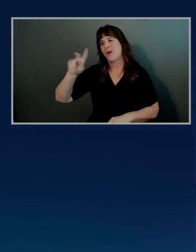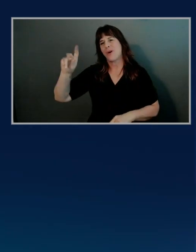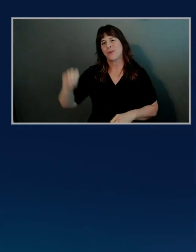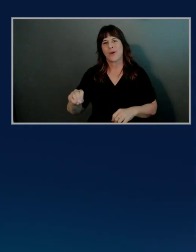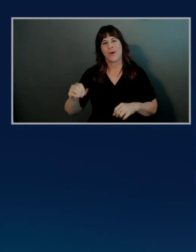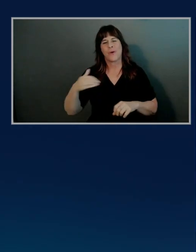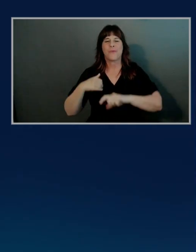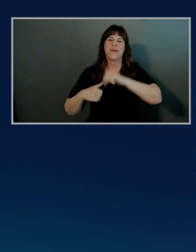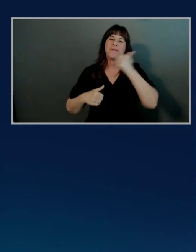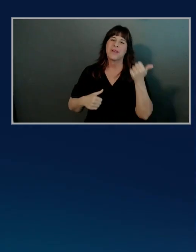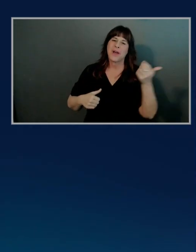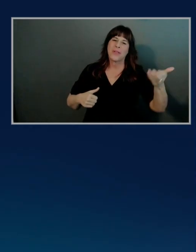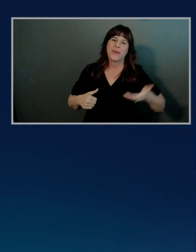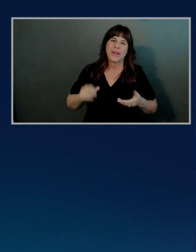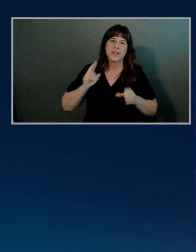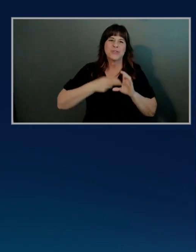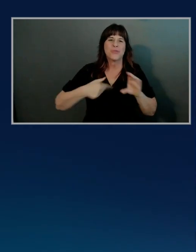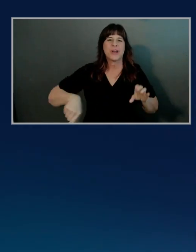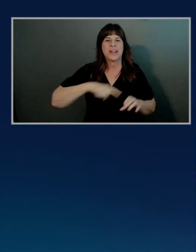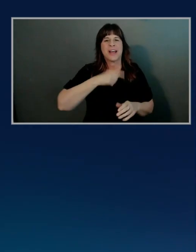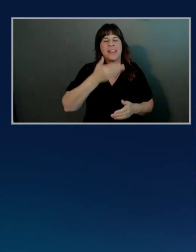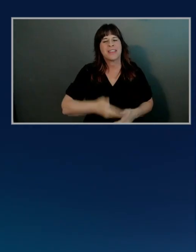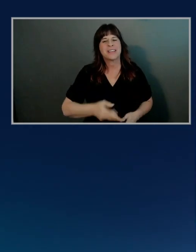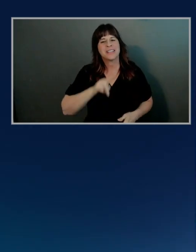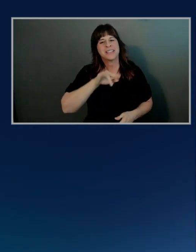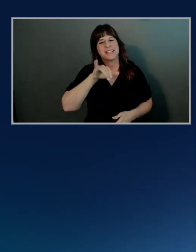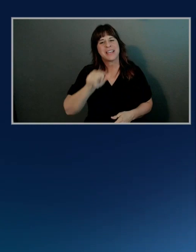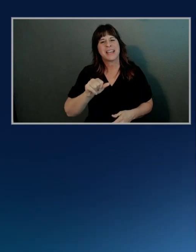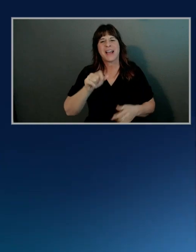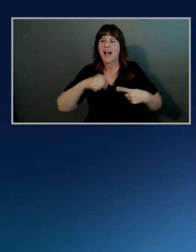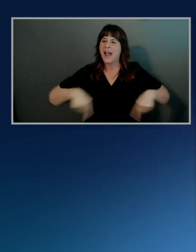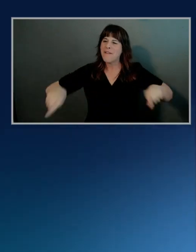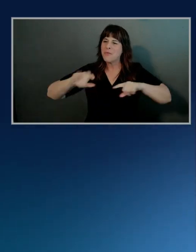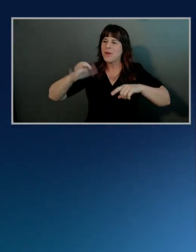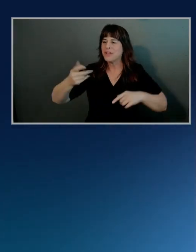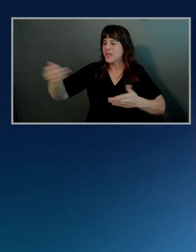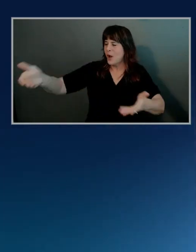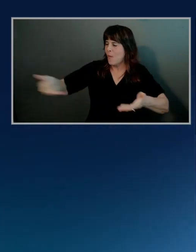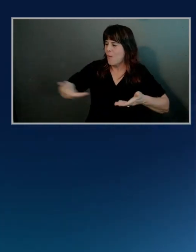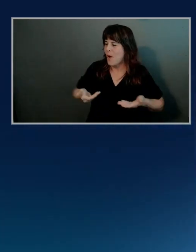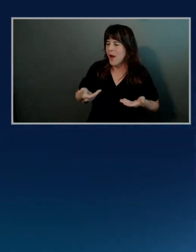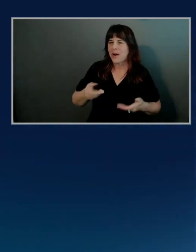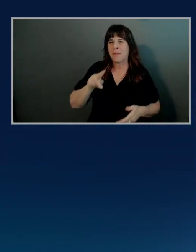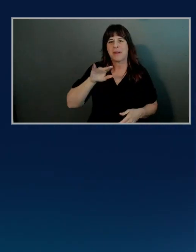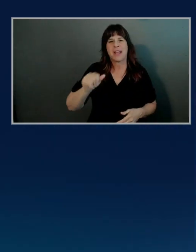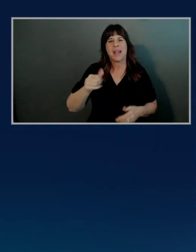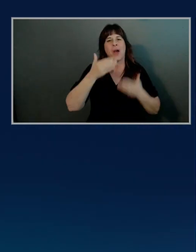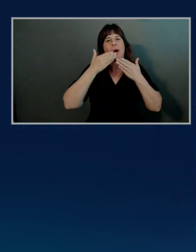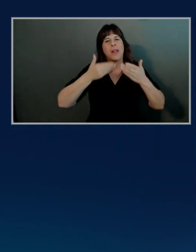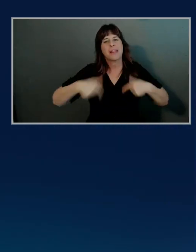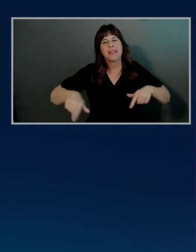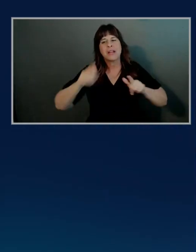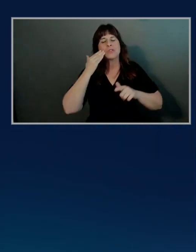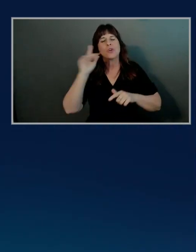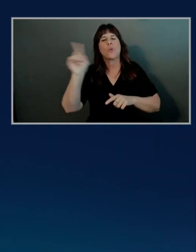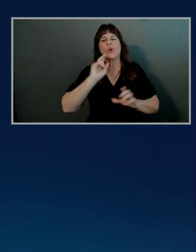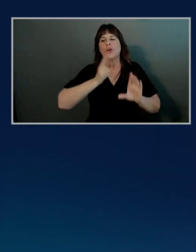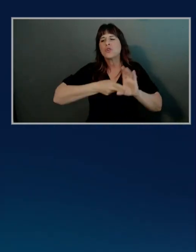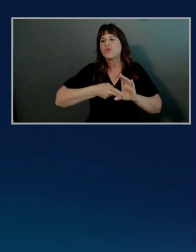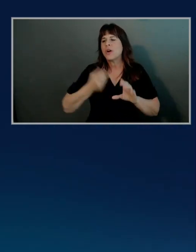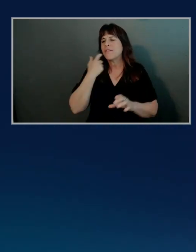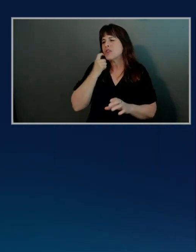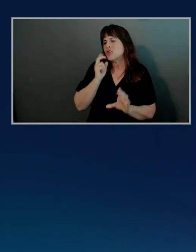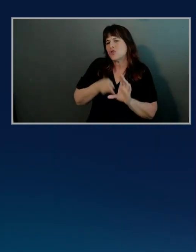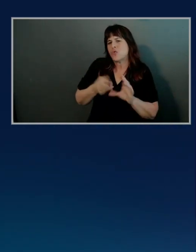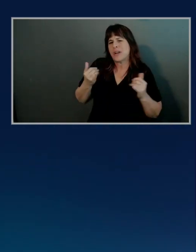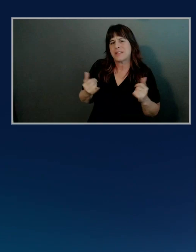another guest joining us. This is Mia. Everybody in the chat, welcome Mia. Let us know where you're joining from if you're just now joining us for the day.